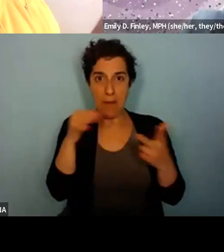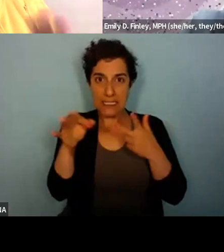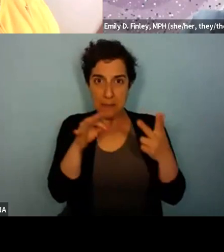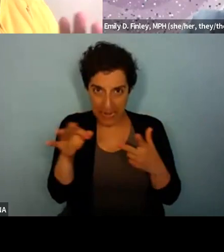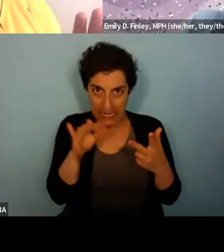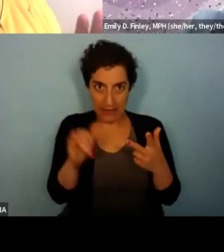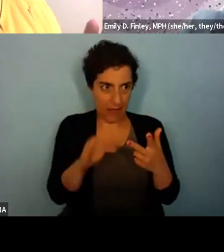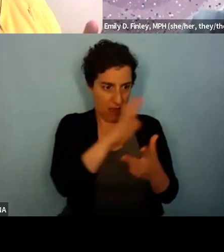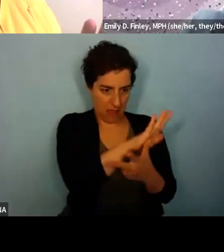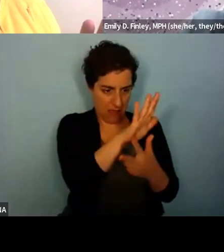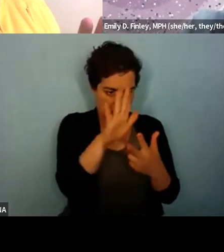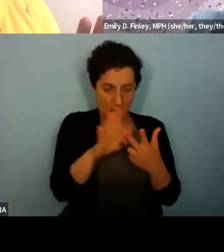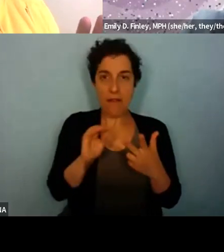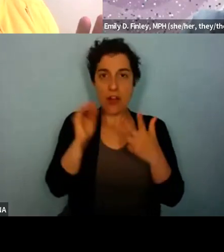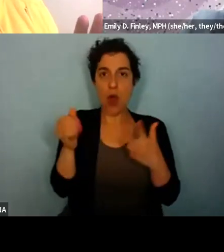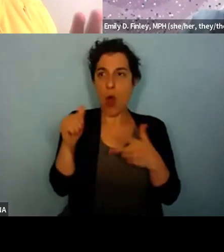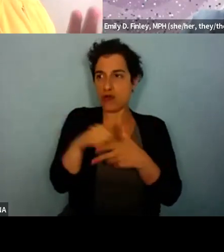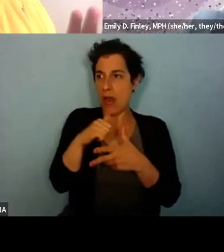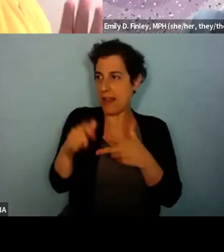I had no training in business.